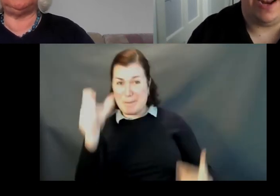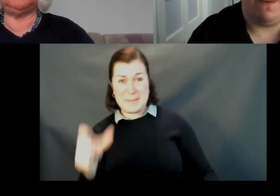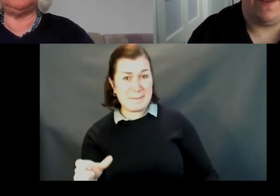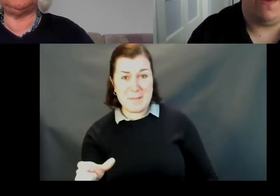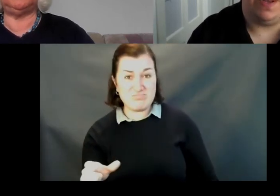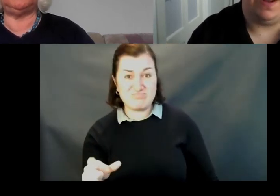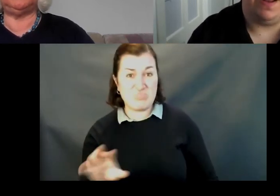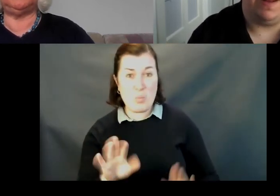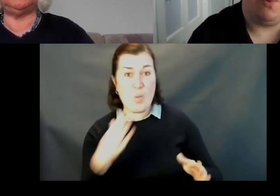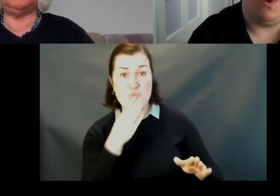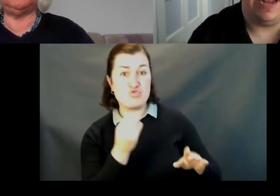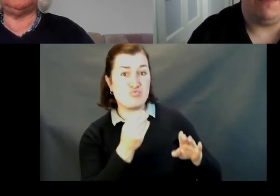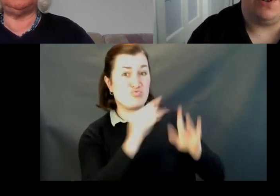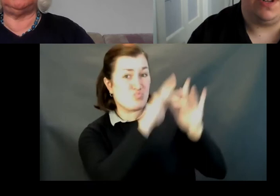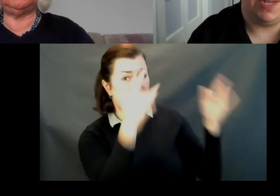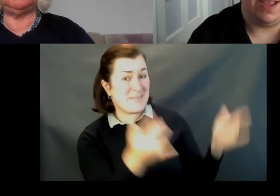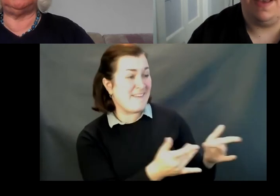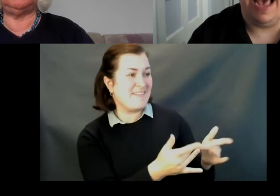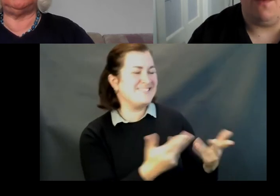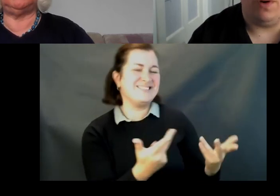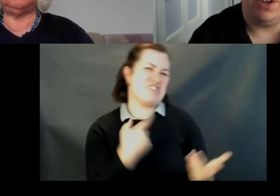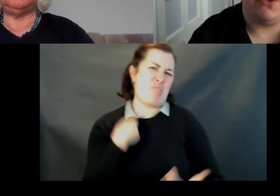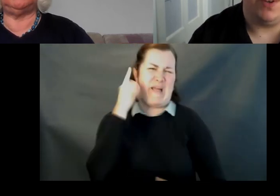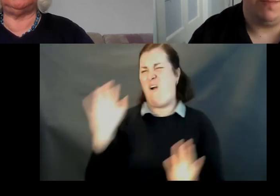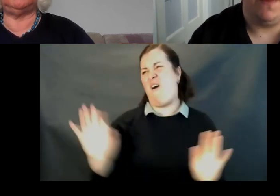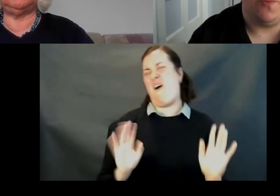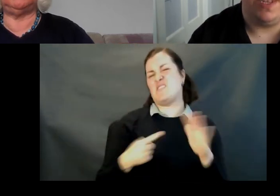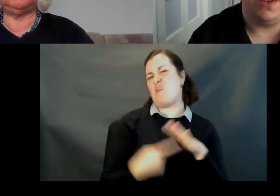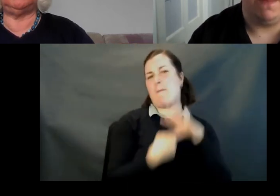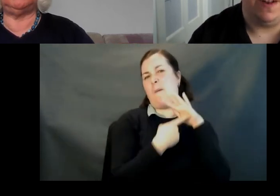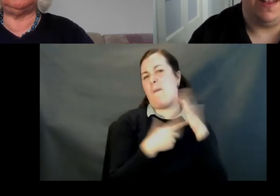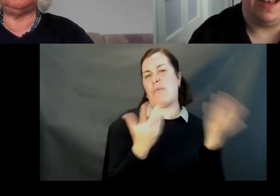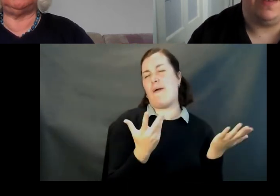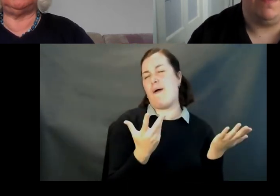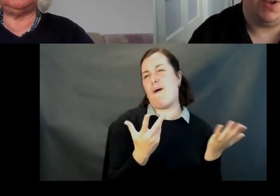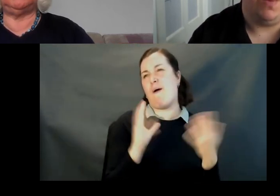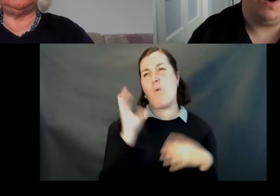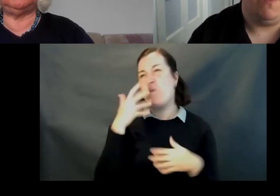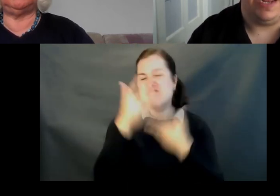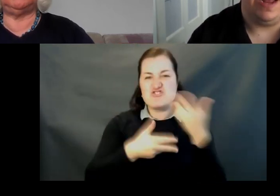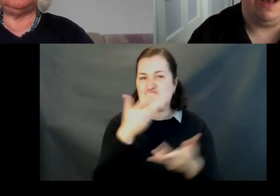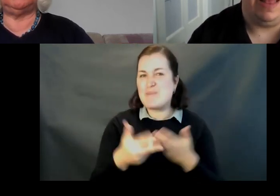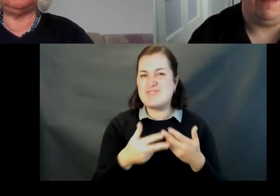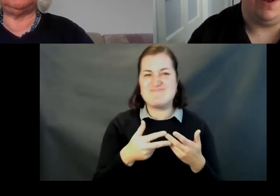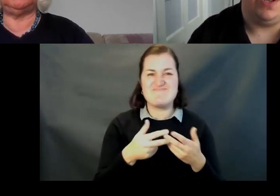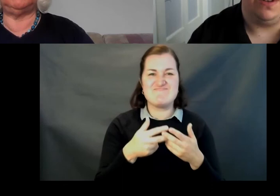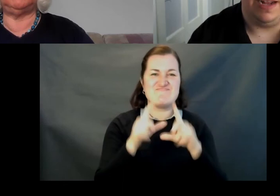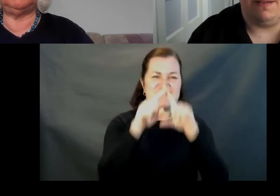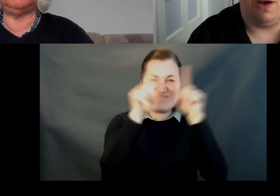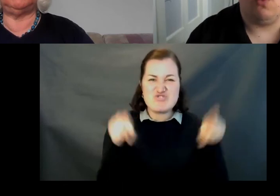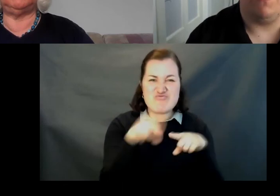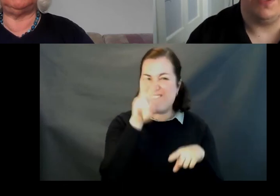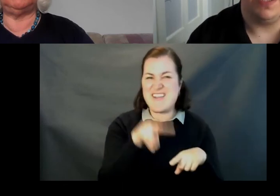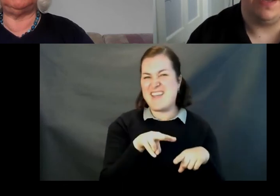it may not feel as an important adaptation to say have audio description and performances or something like that, but you are really allowing that person